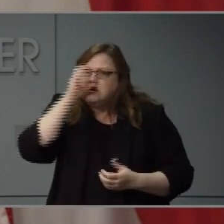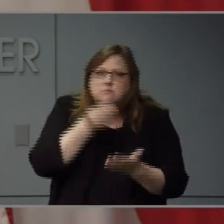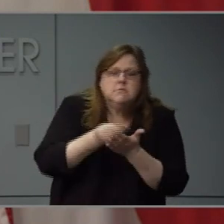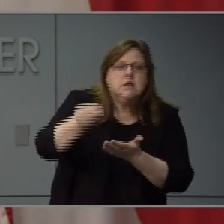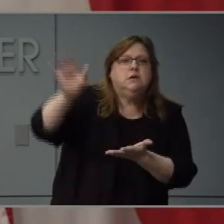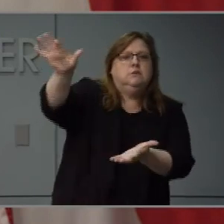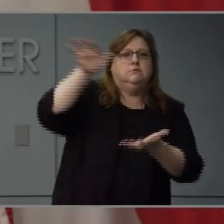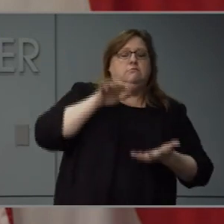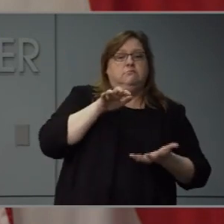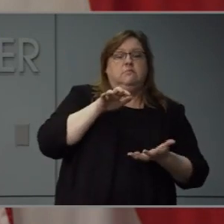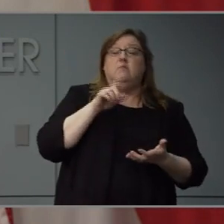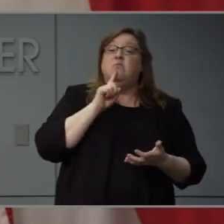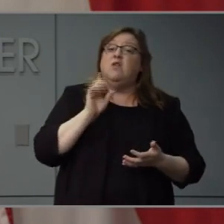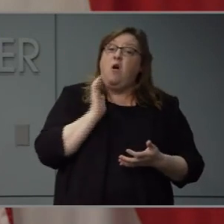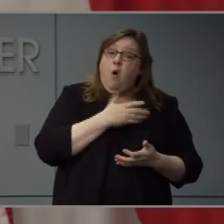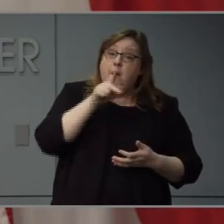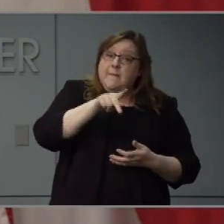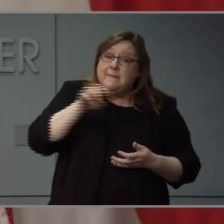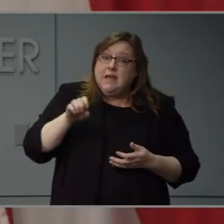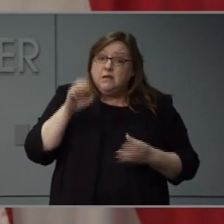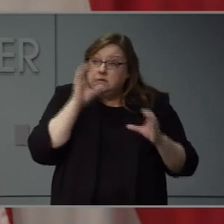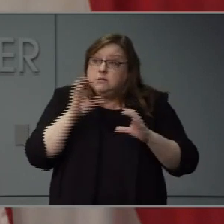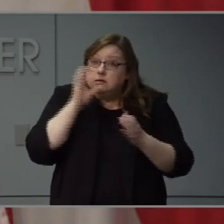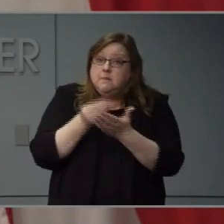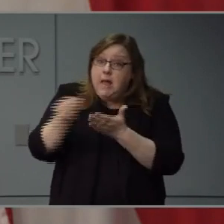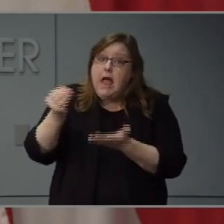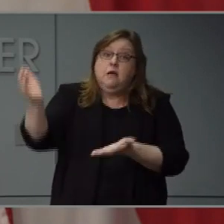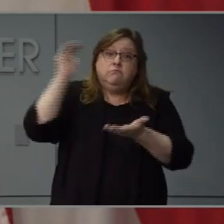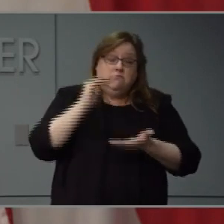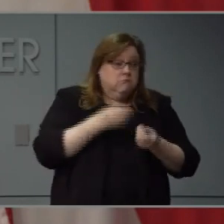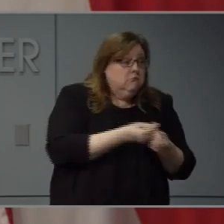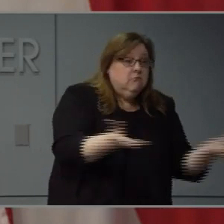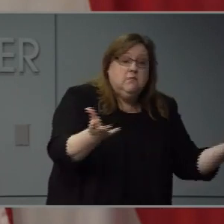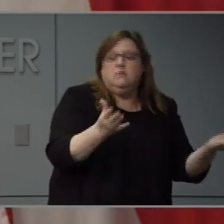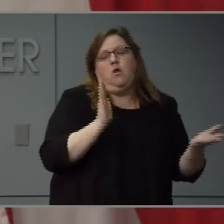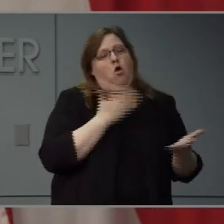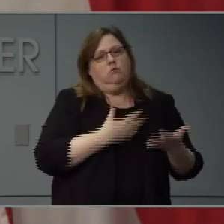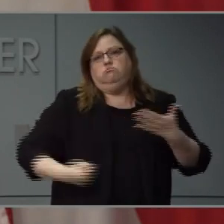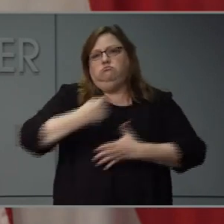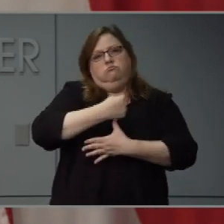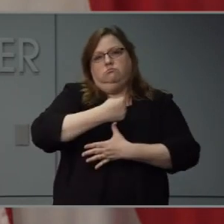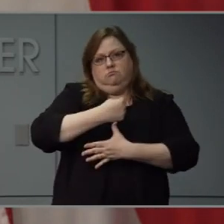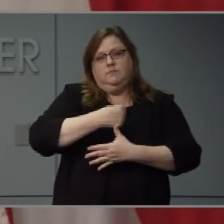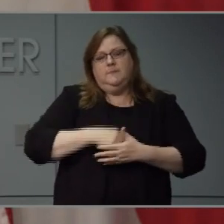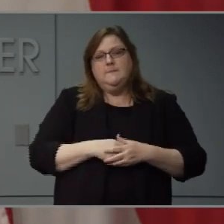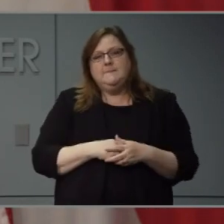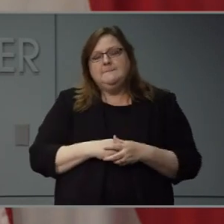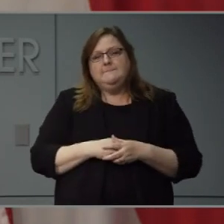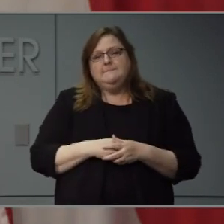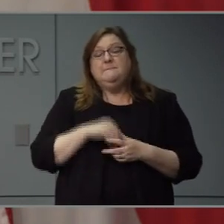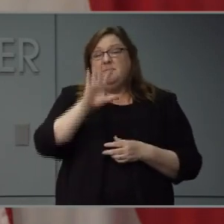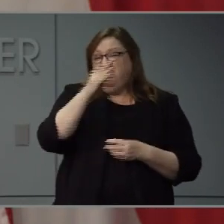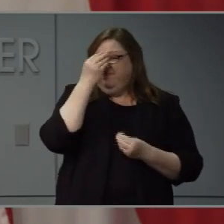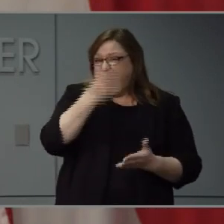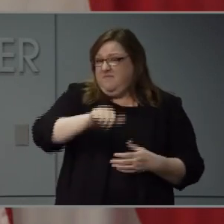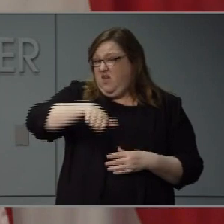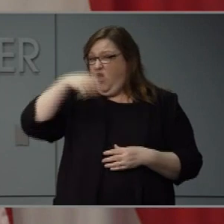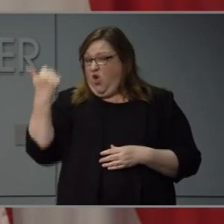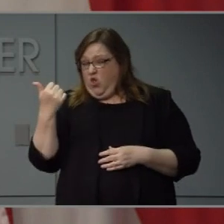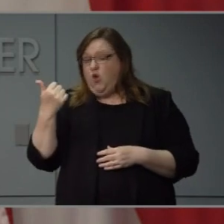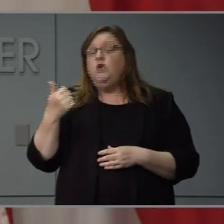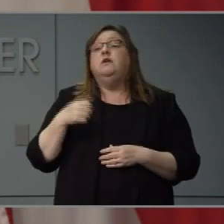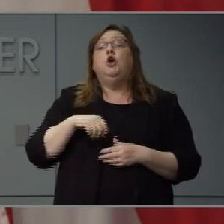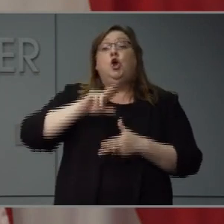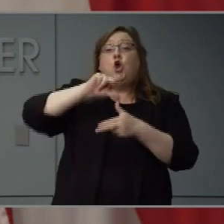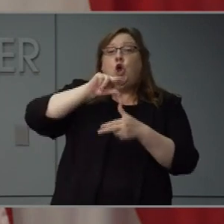Emergency Response Team. I should also mention that the National Hurricane Center is tracking a system off the Florida coast that has an